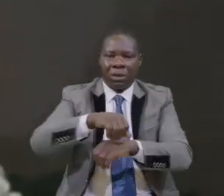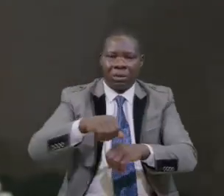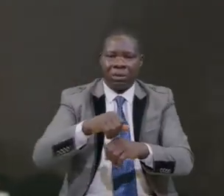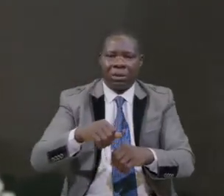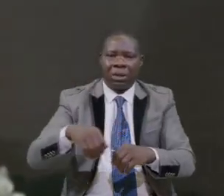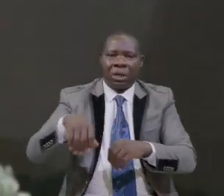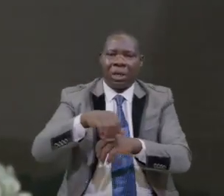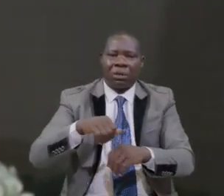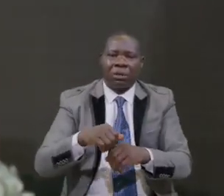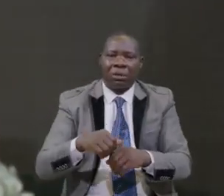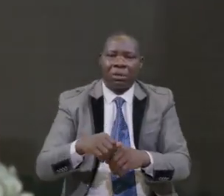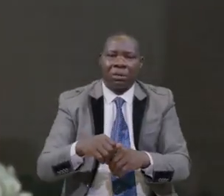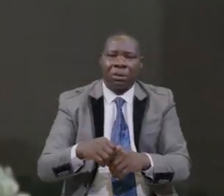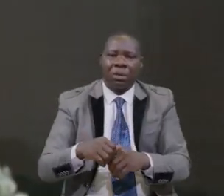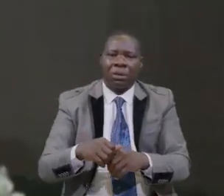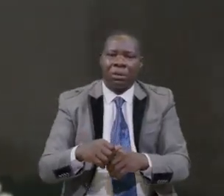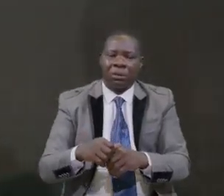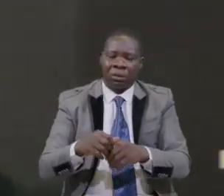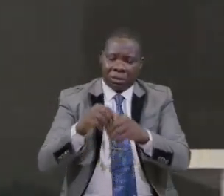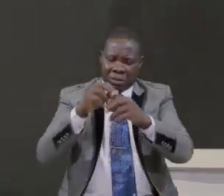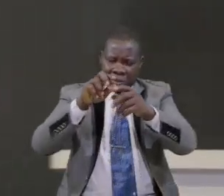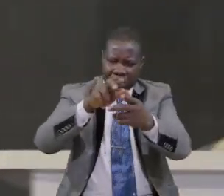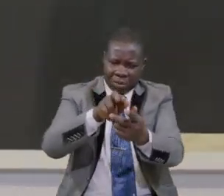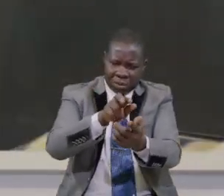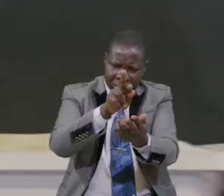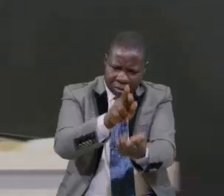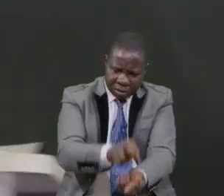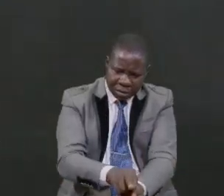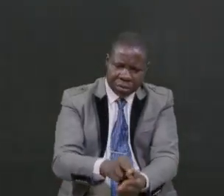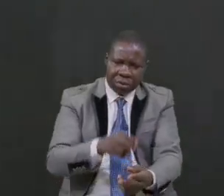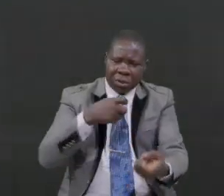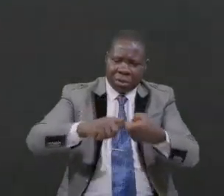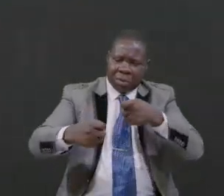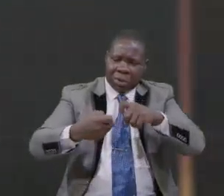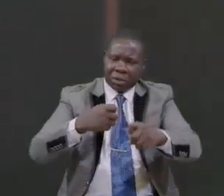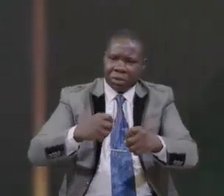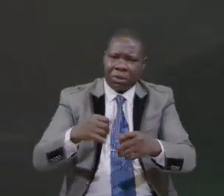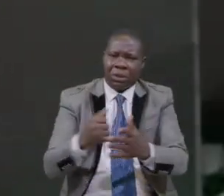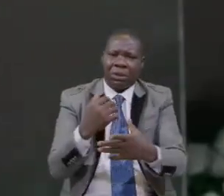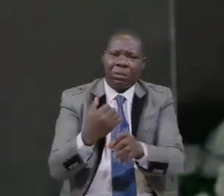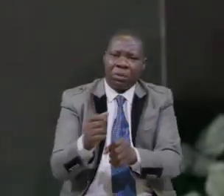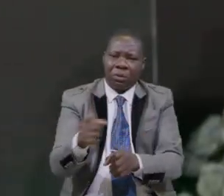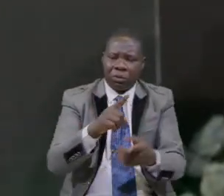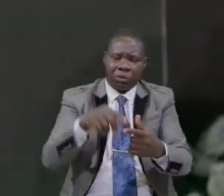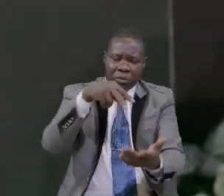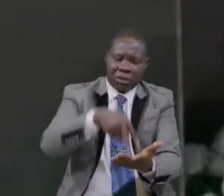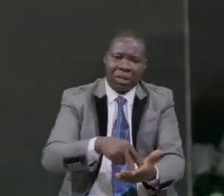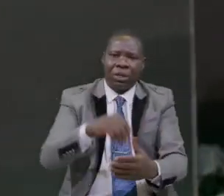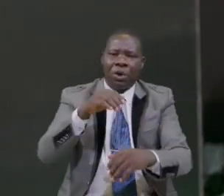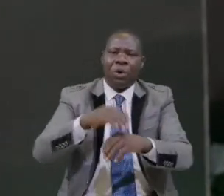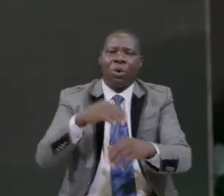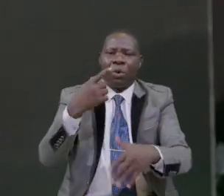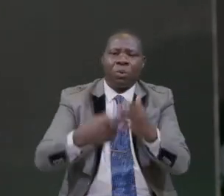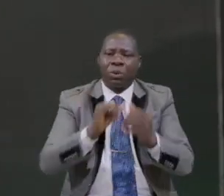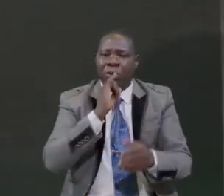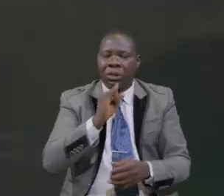endures persecution. Anointing makes you to stand on what is right, whether